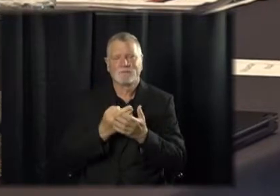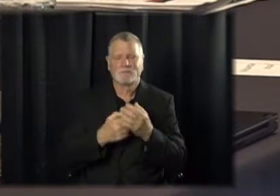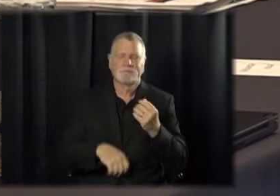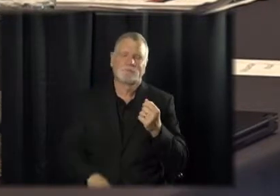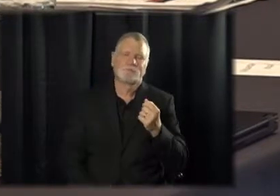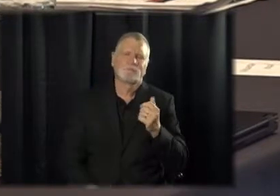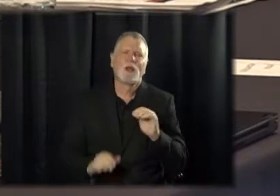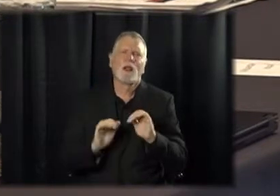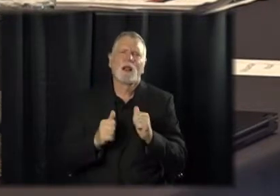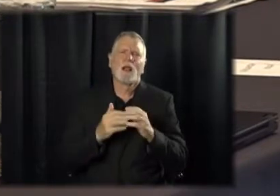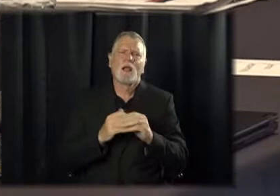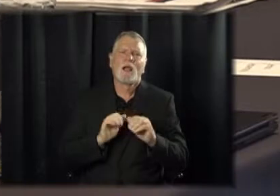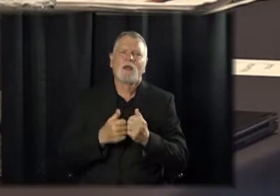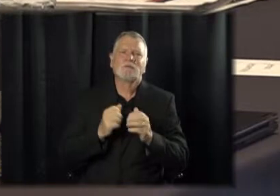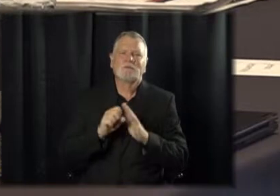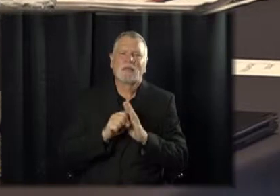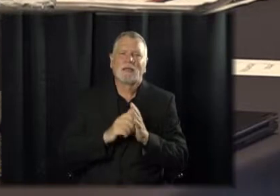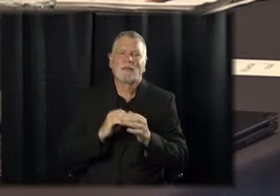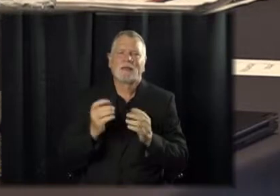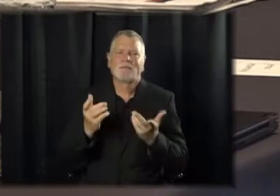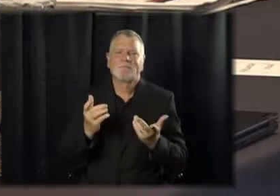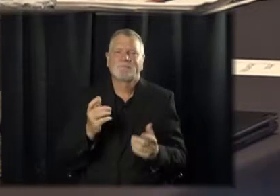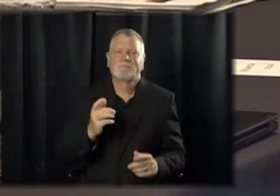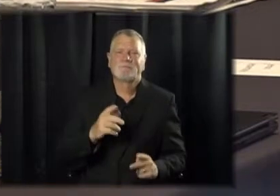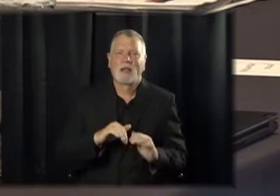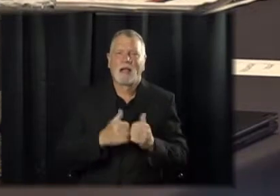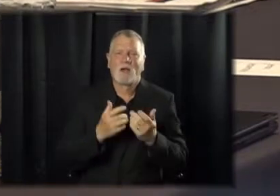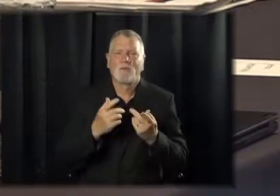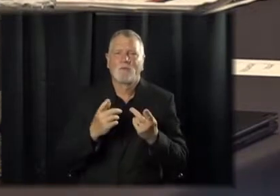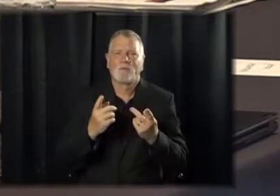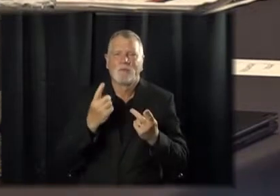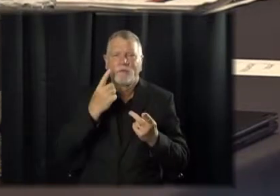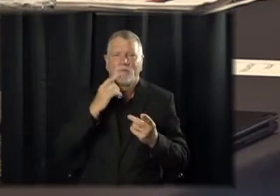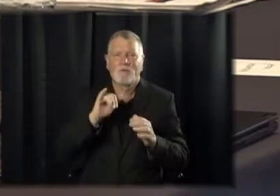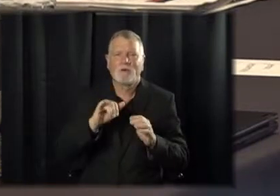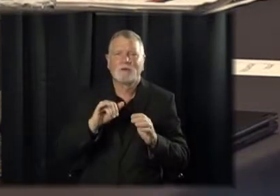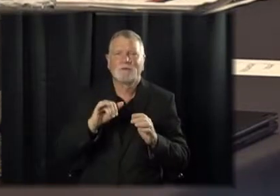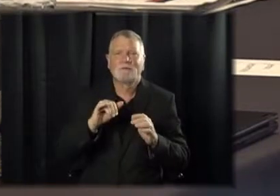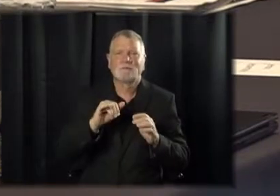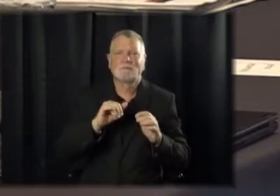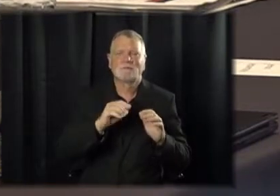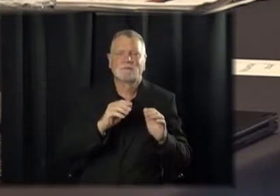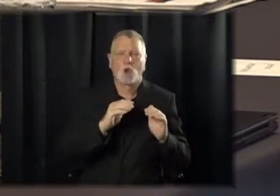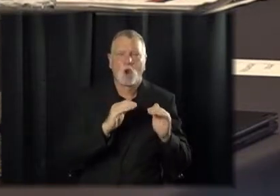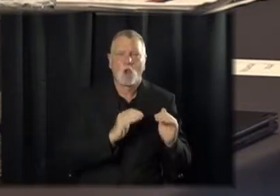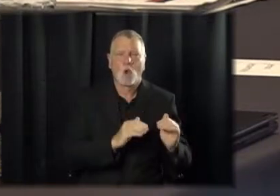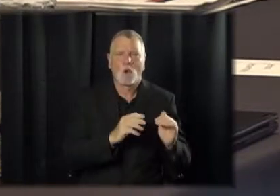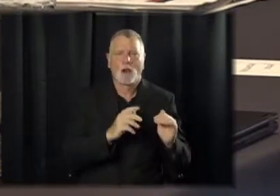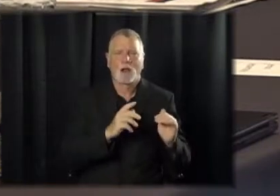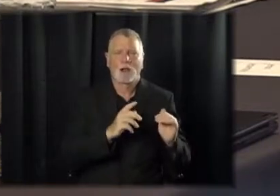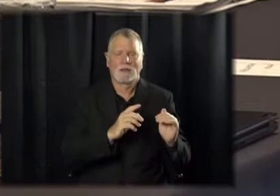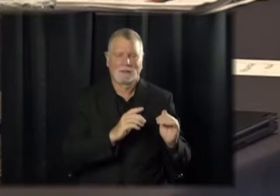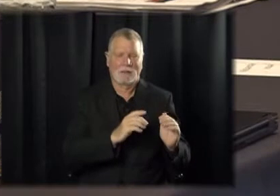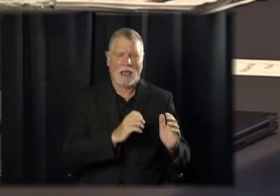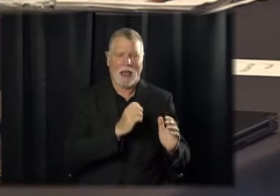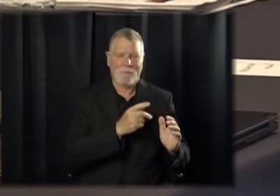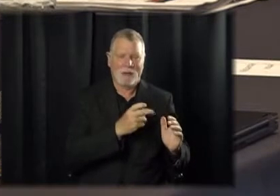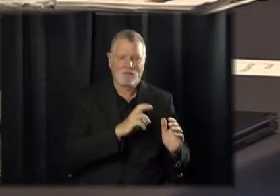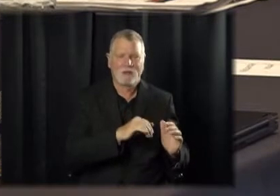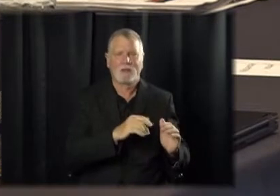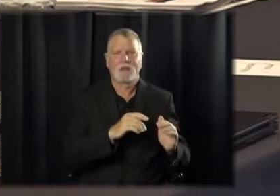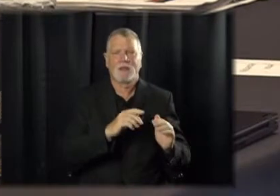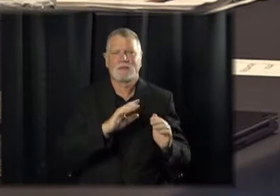and territories should determine what level of state spending on elementary, secondary, and higher education is